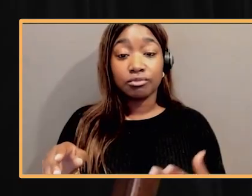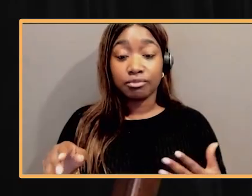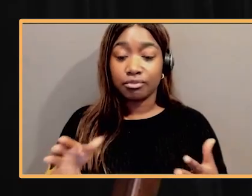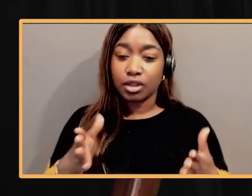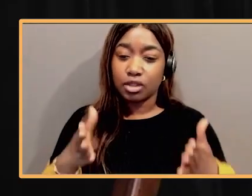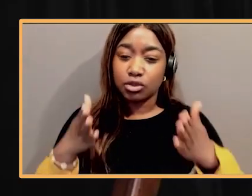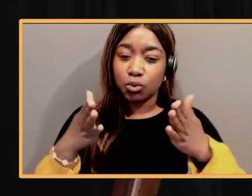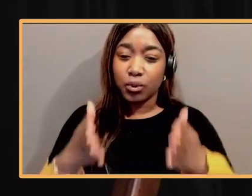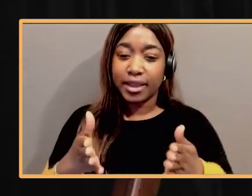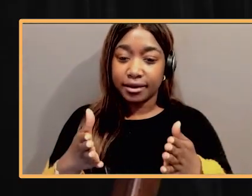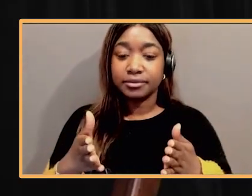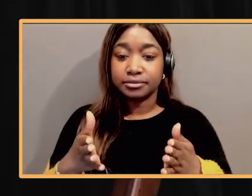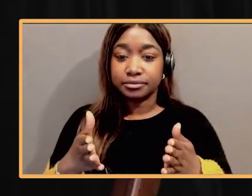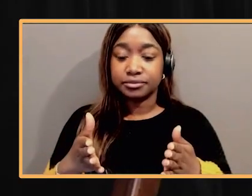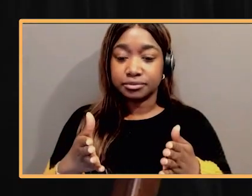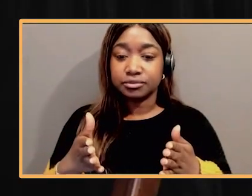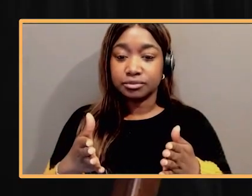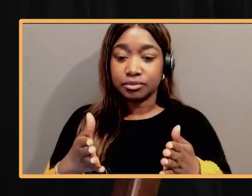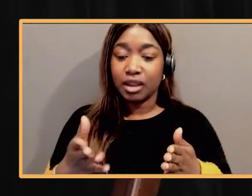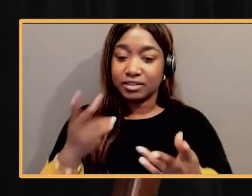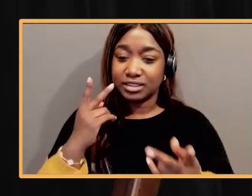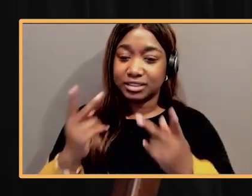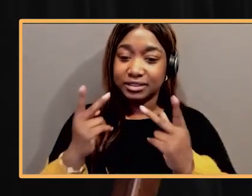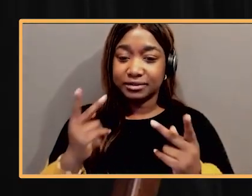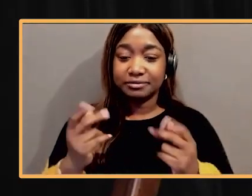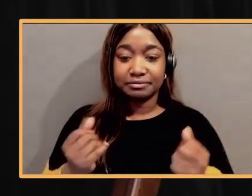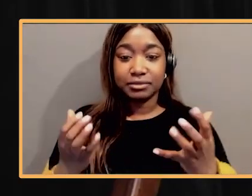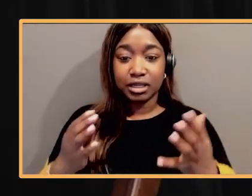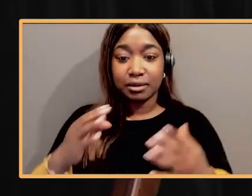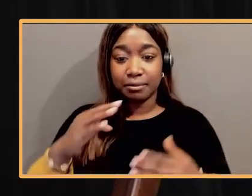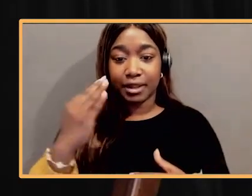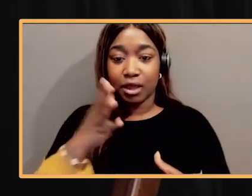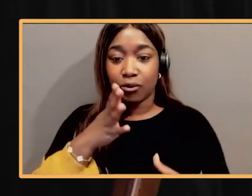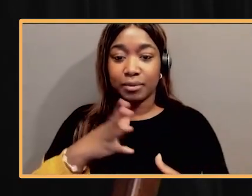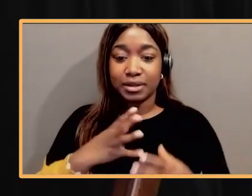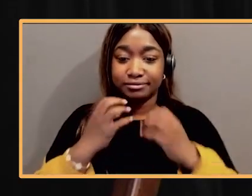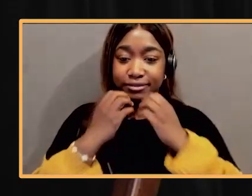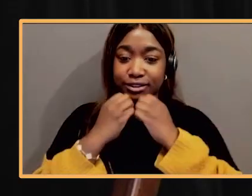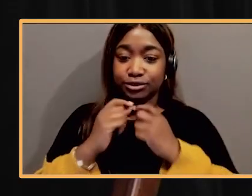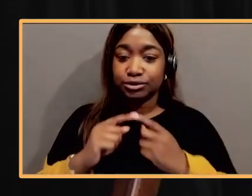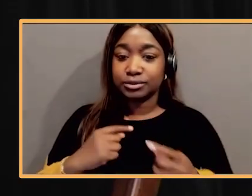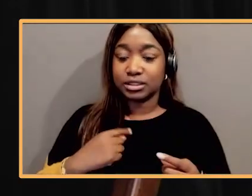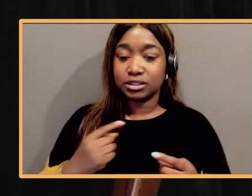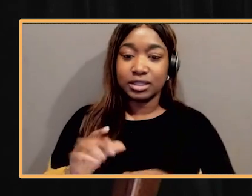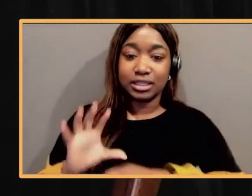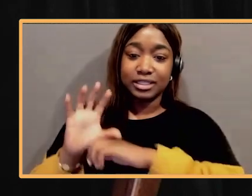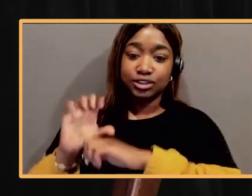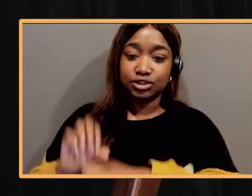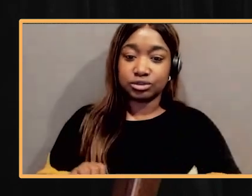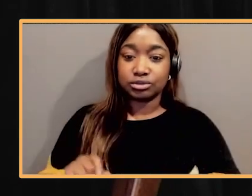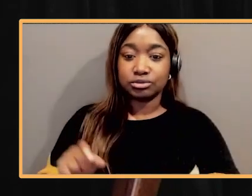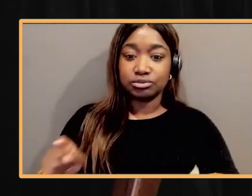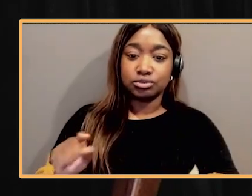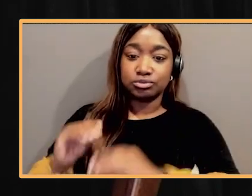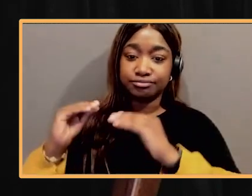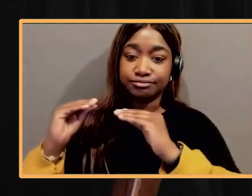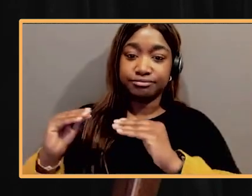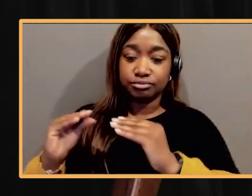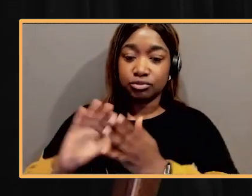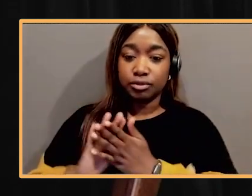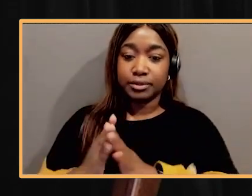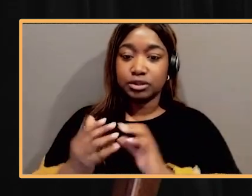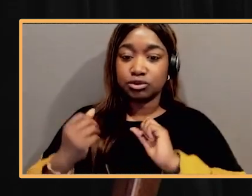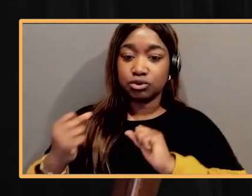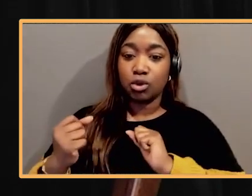way of how I have seen so many black women dear to me, the conditioning of being strong, and so much